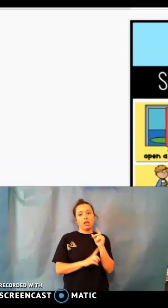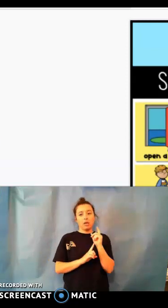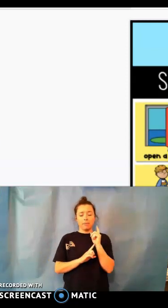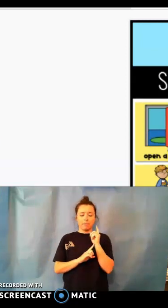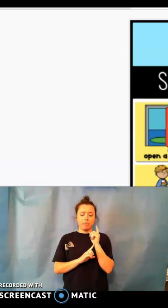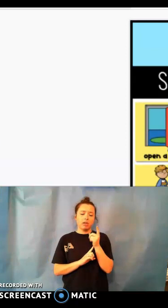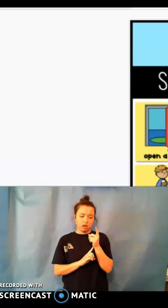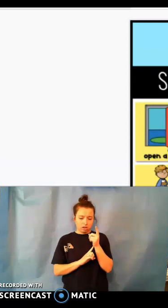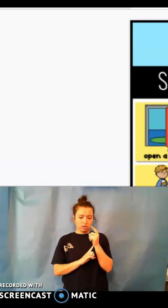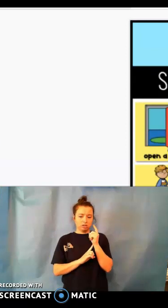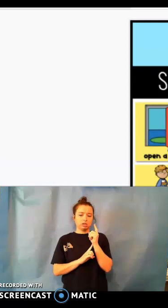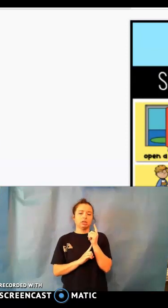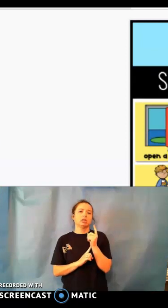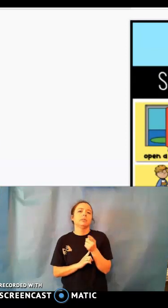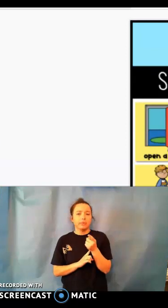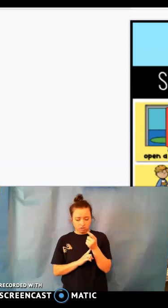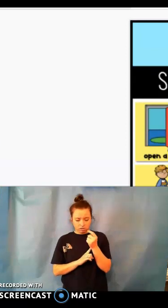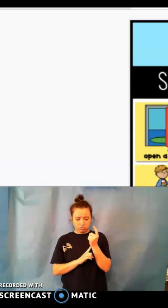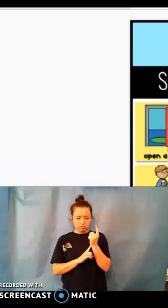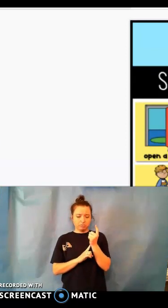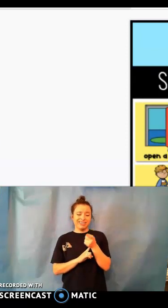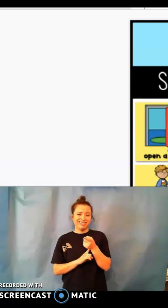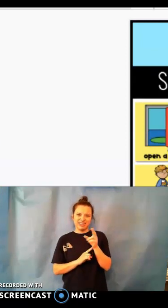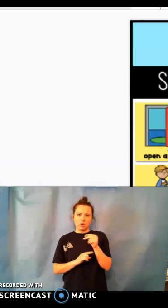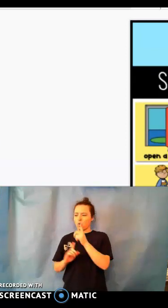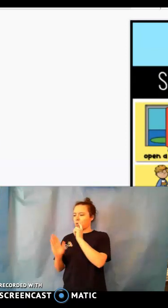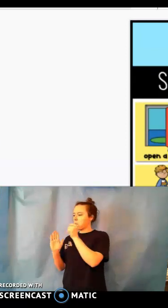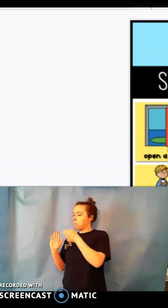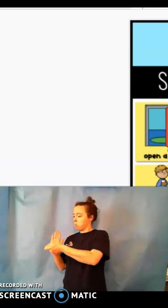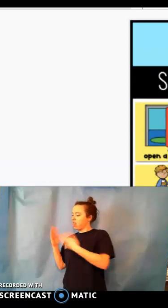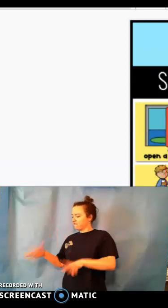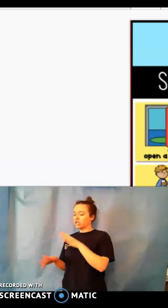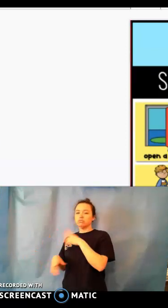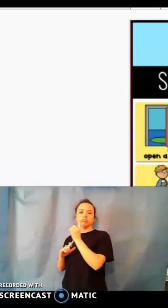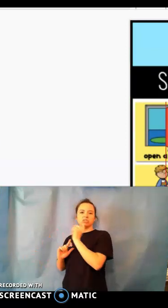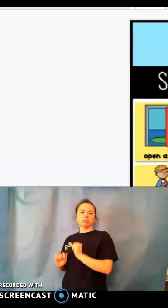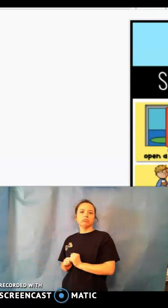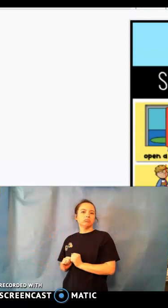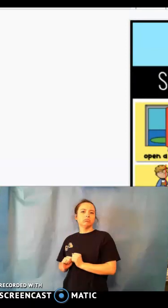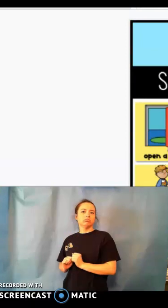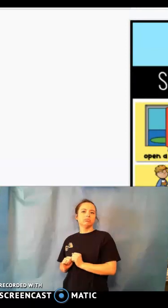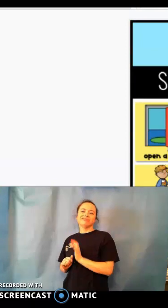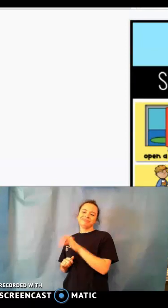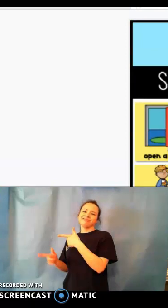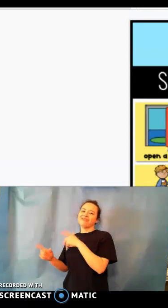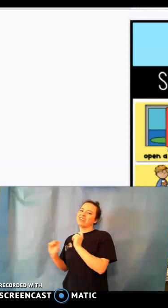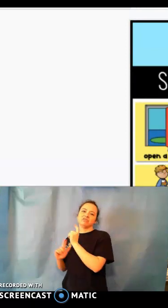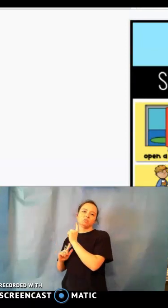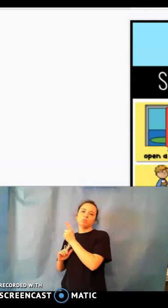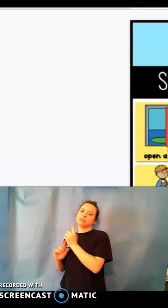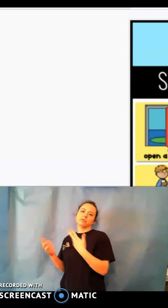No. Does it take just a few minutes? Or can we do it really fast? We can do it really